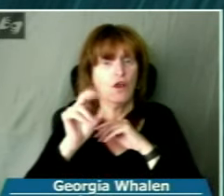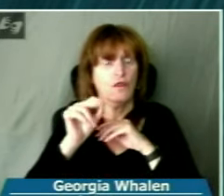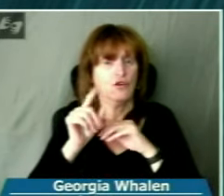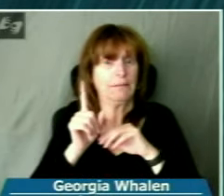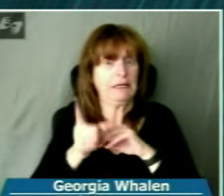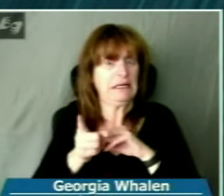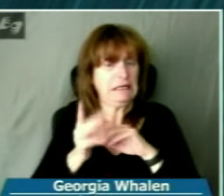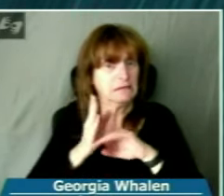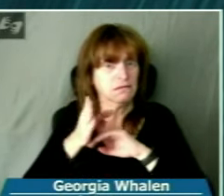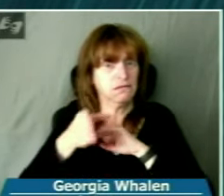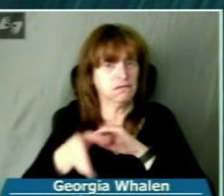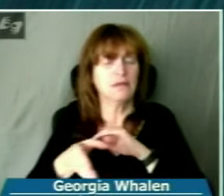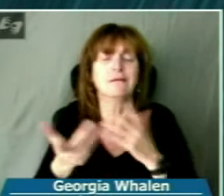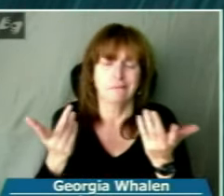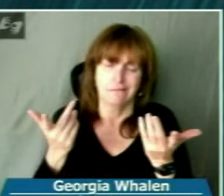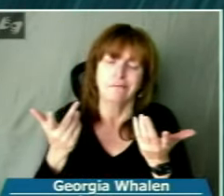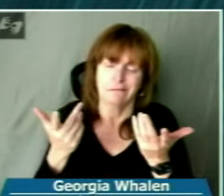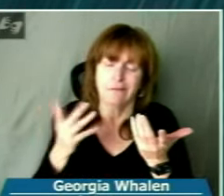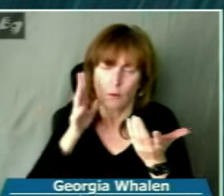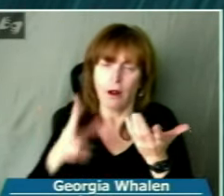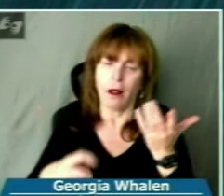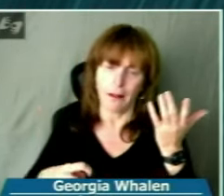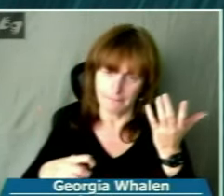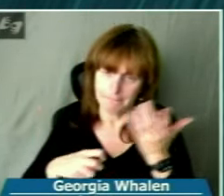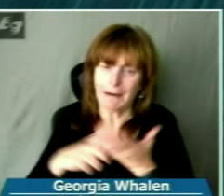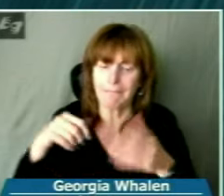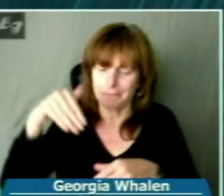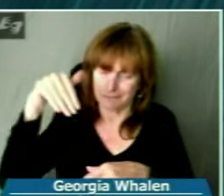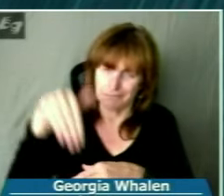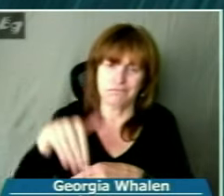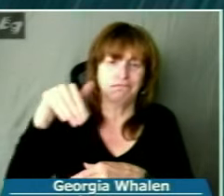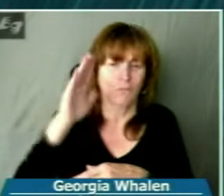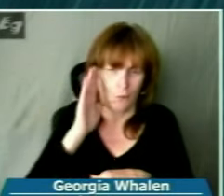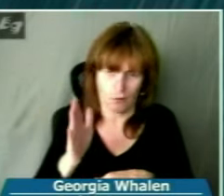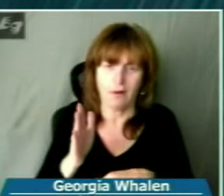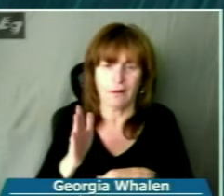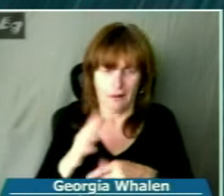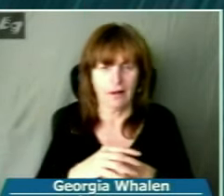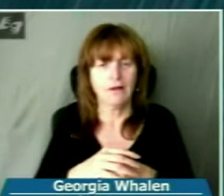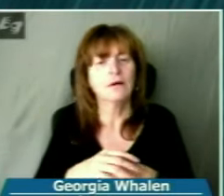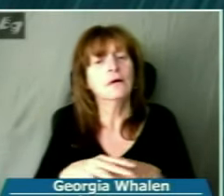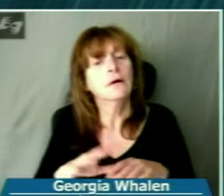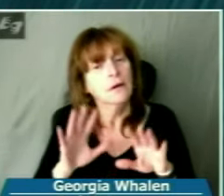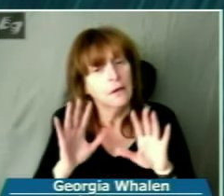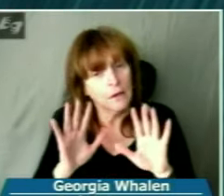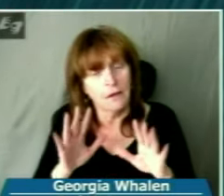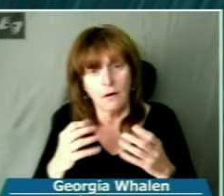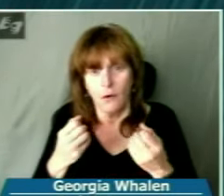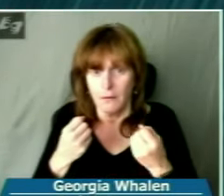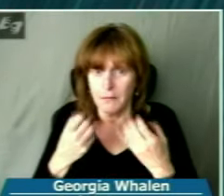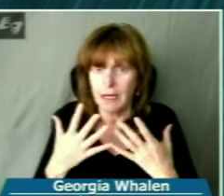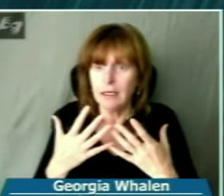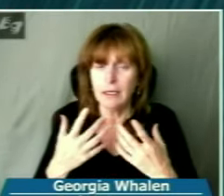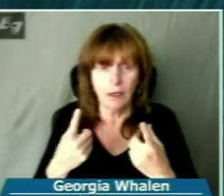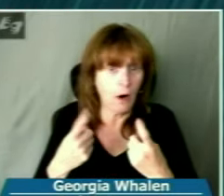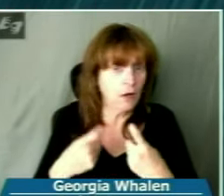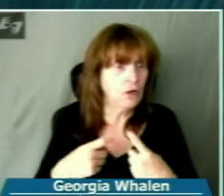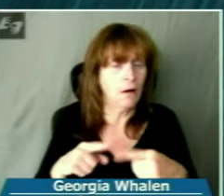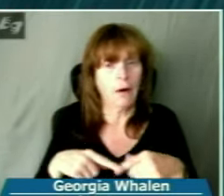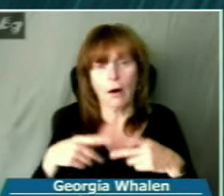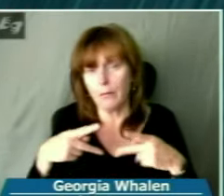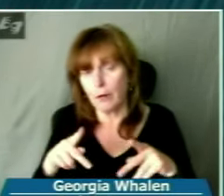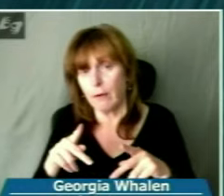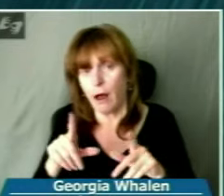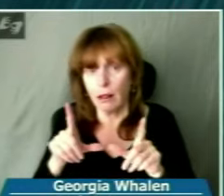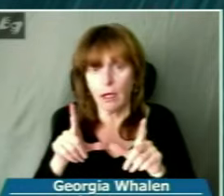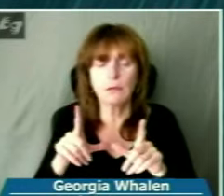you will be ticketed if you don't pay for the parking as you used to. I know we get questions about permits, and so it remains that